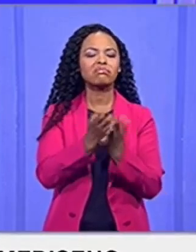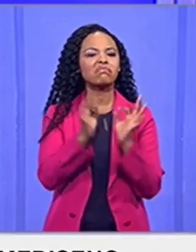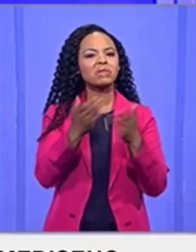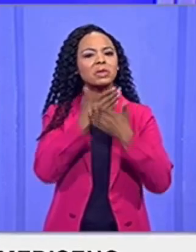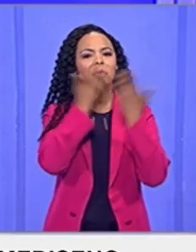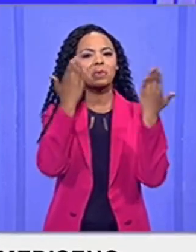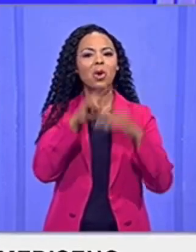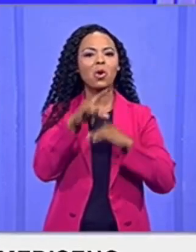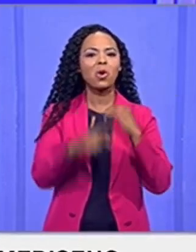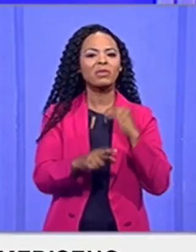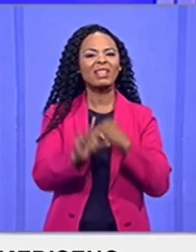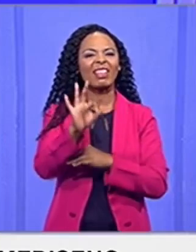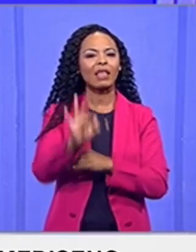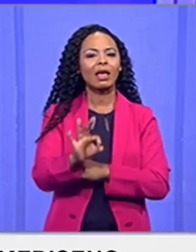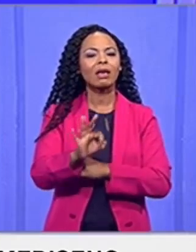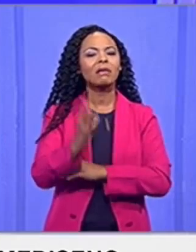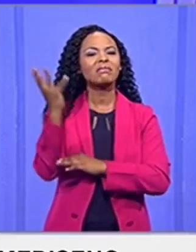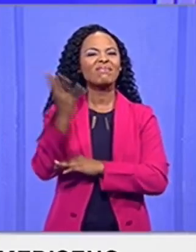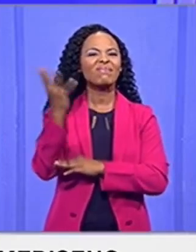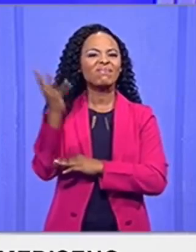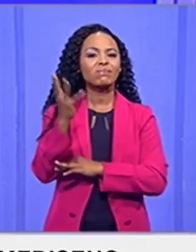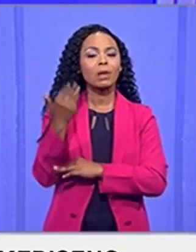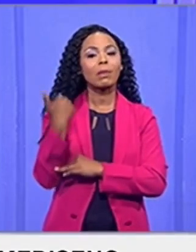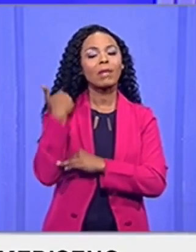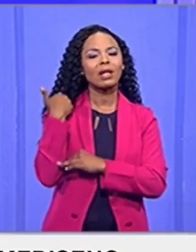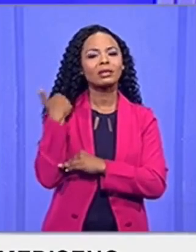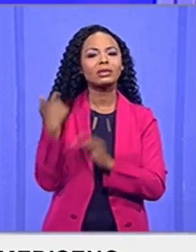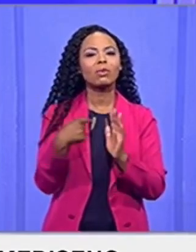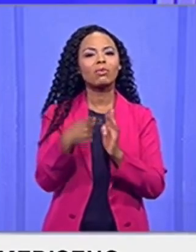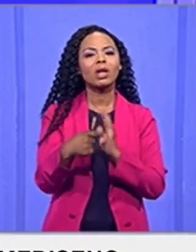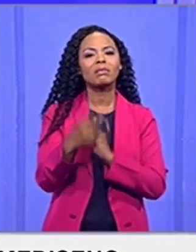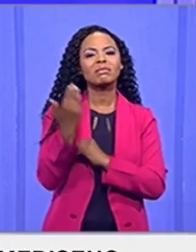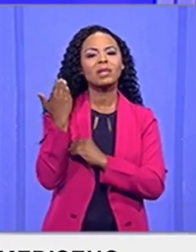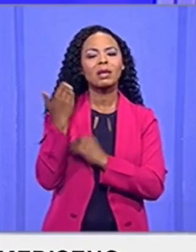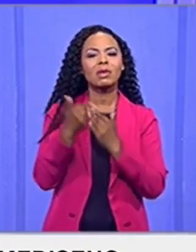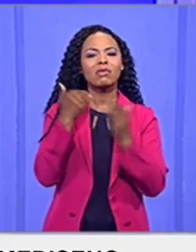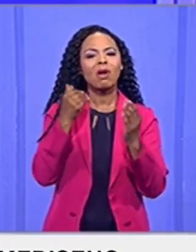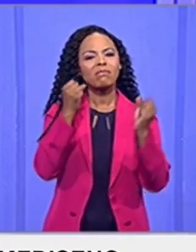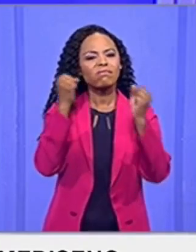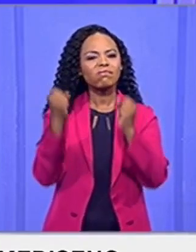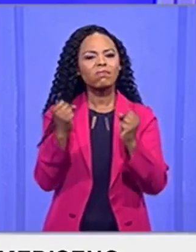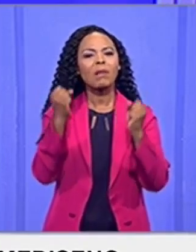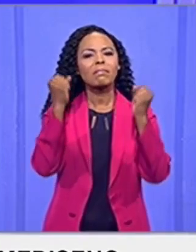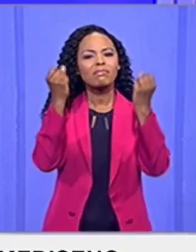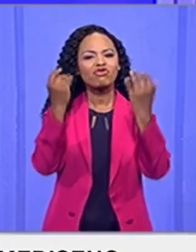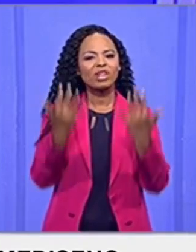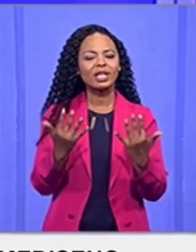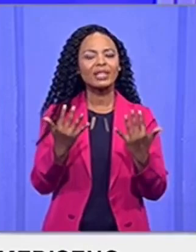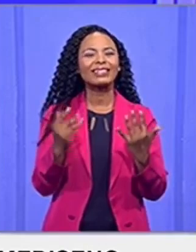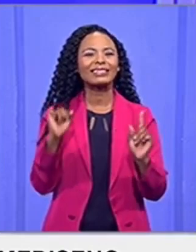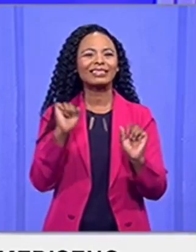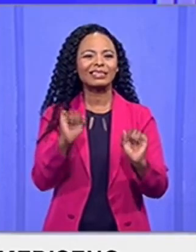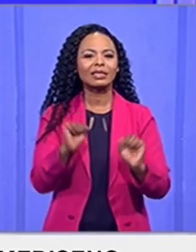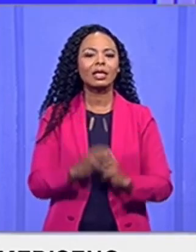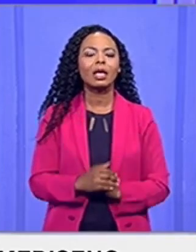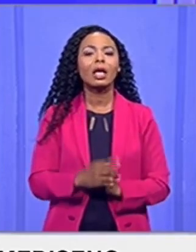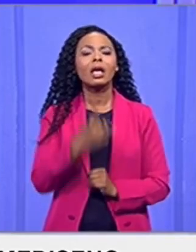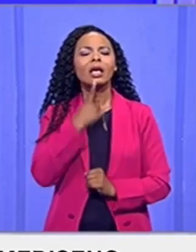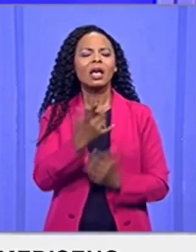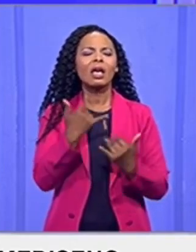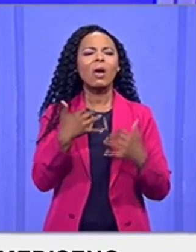boraro e ka ga tsamaiso ya matlole a setšhaba maabadi dibeke di le mmalwa pele a tla rebola tekanyetsokabo ya pakagare. O tshwenyegile ka